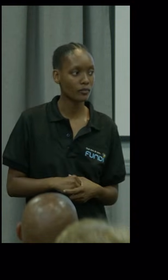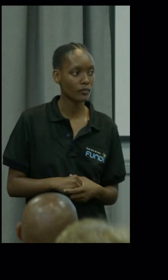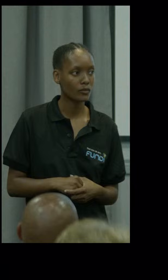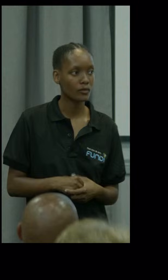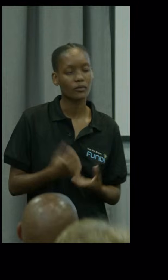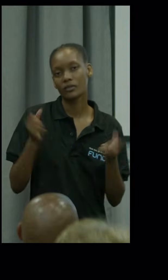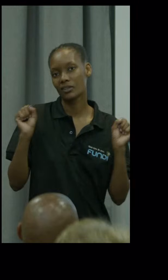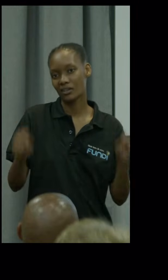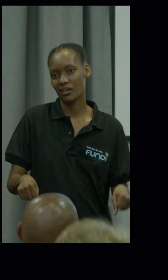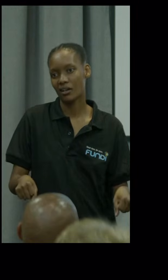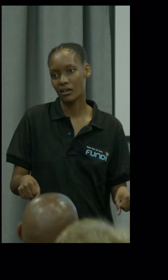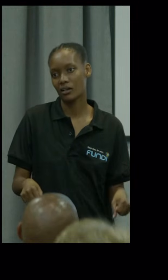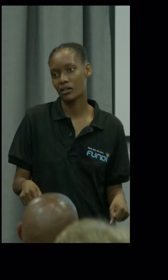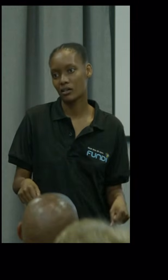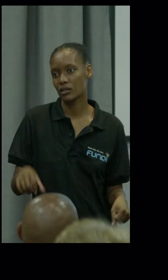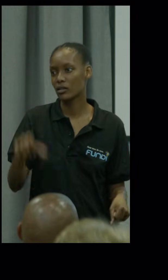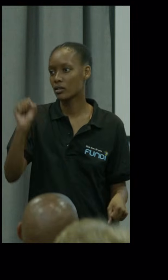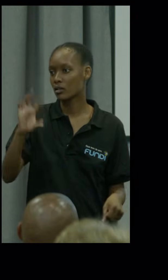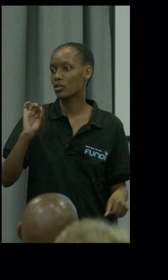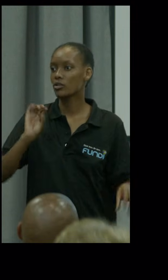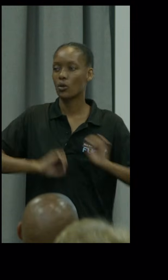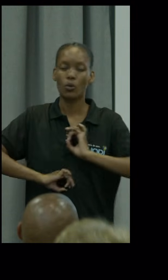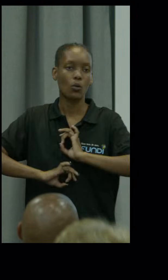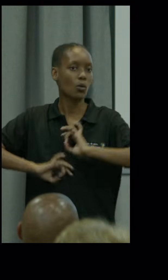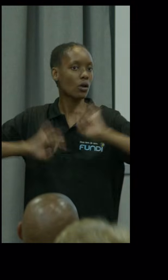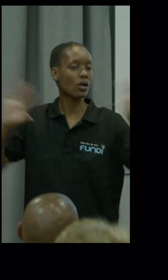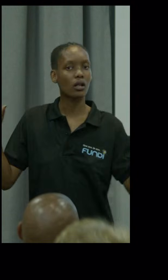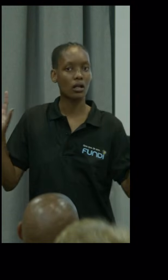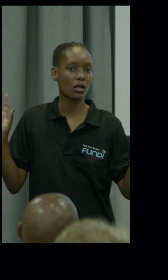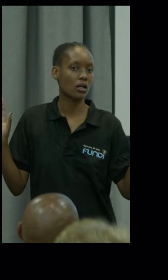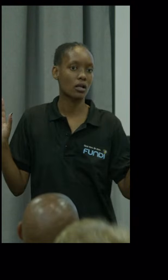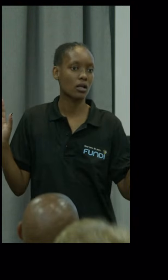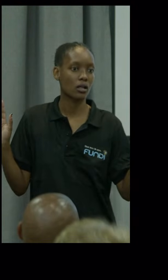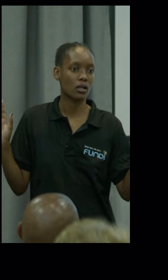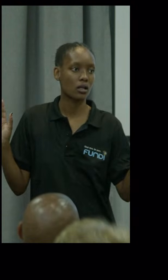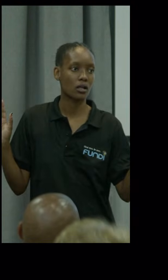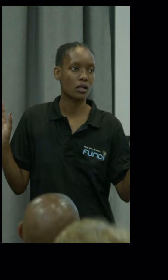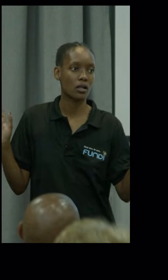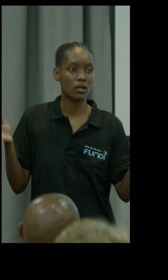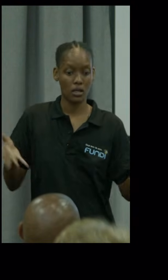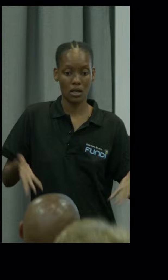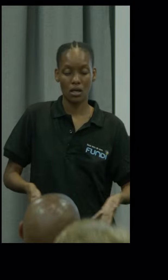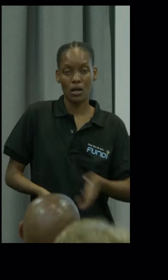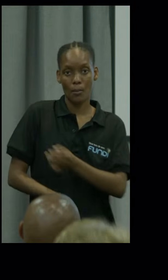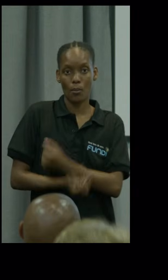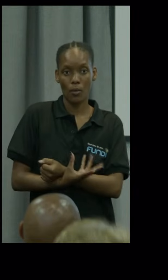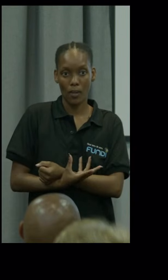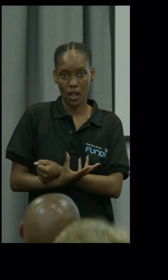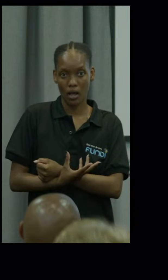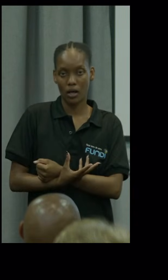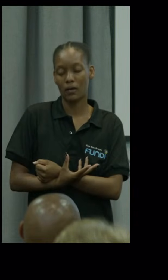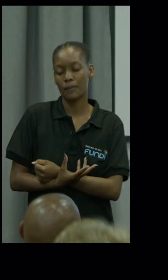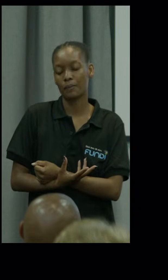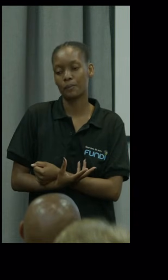Yeah, so it's clearest here and for Mpumalanga.